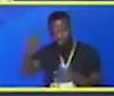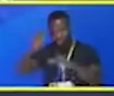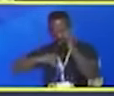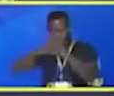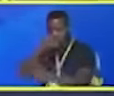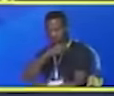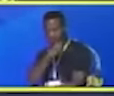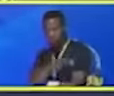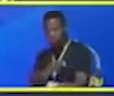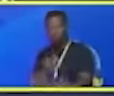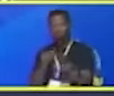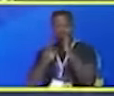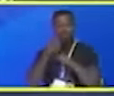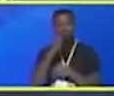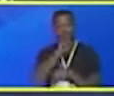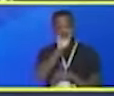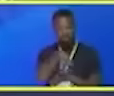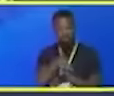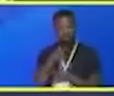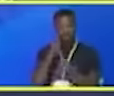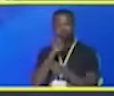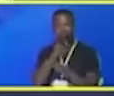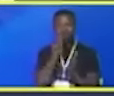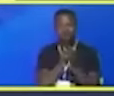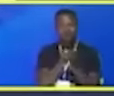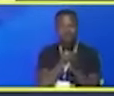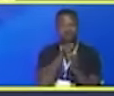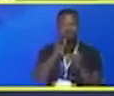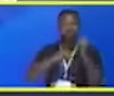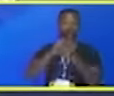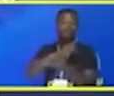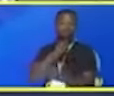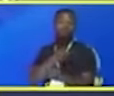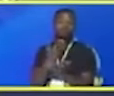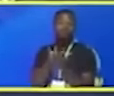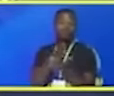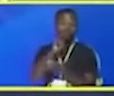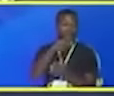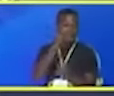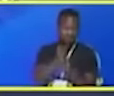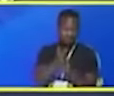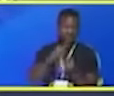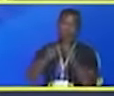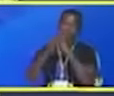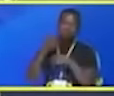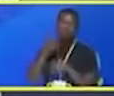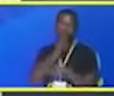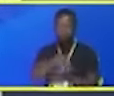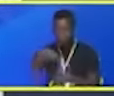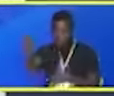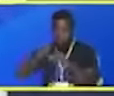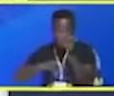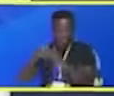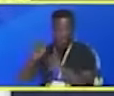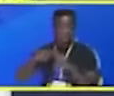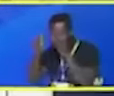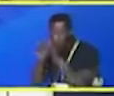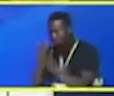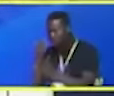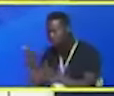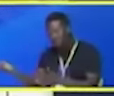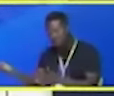hospital, God, for you. He talks as if you will not need to build it. Because everything you need